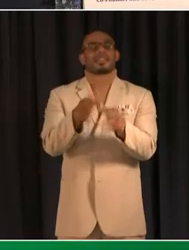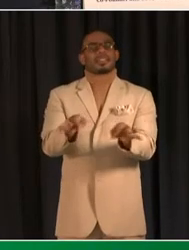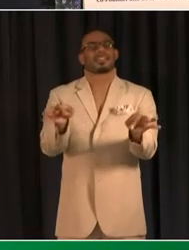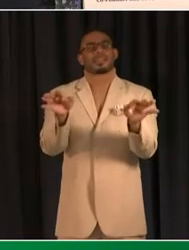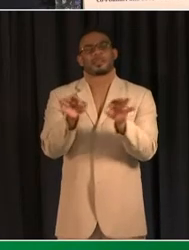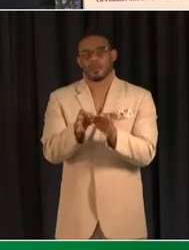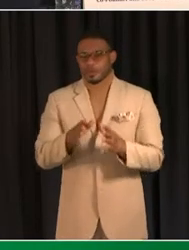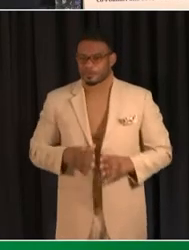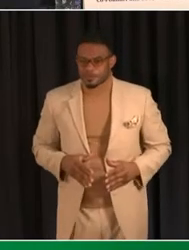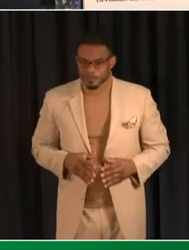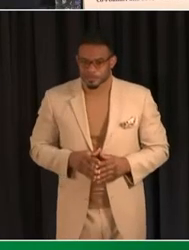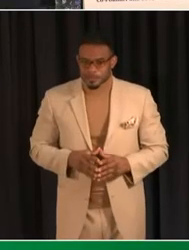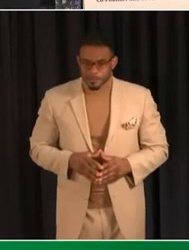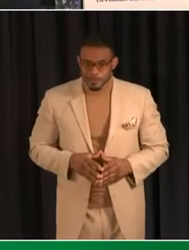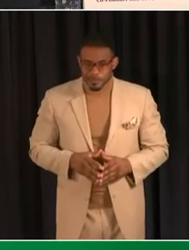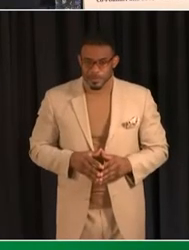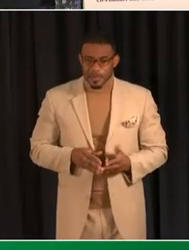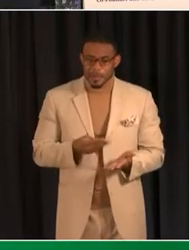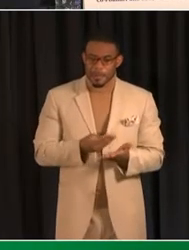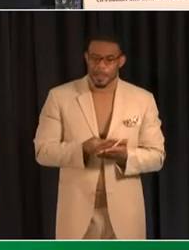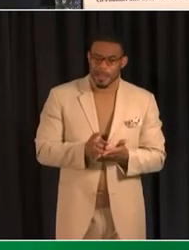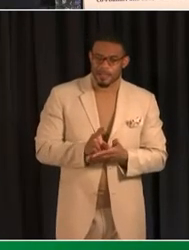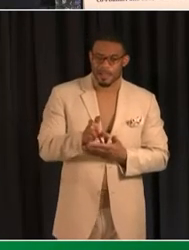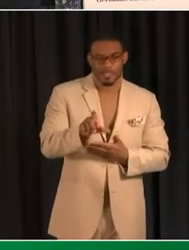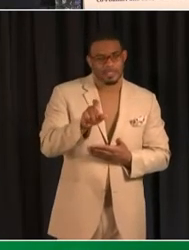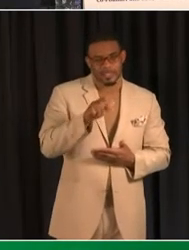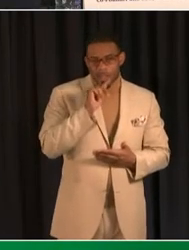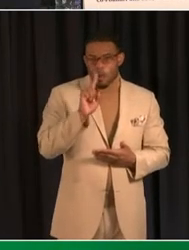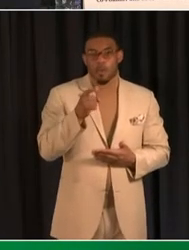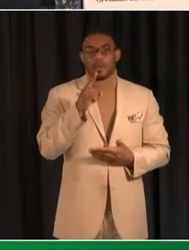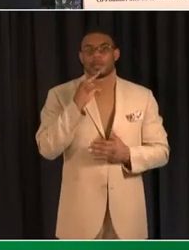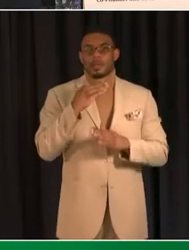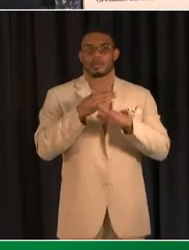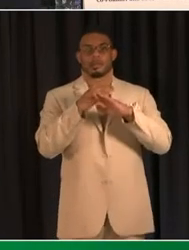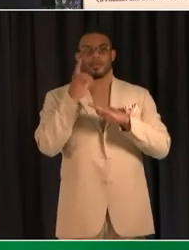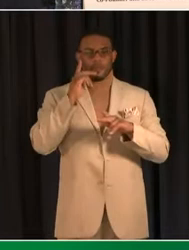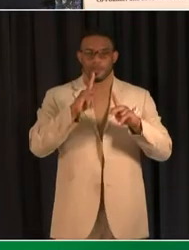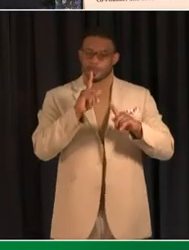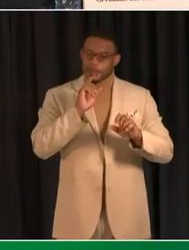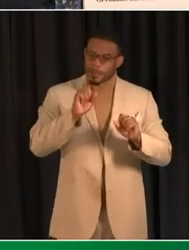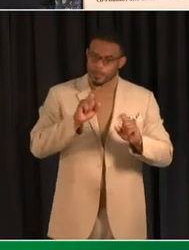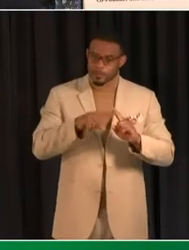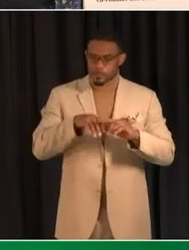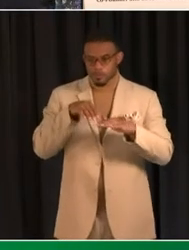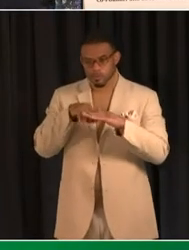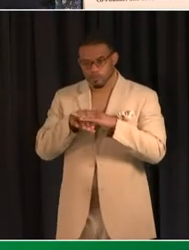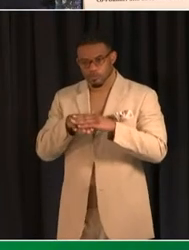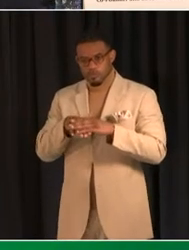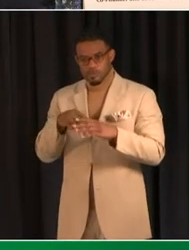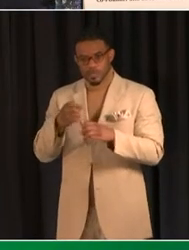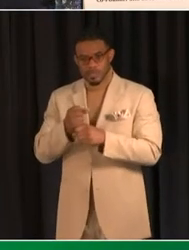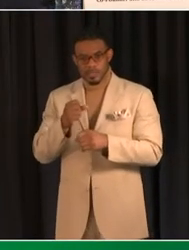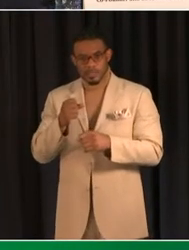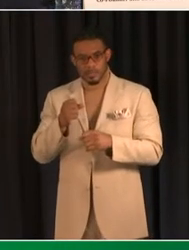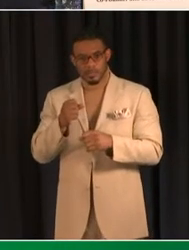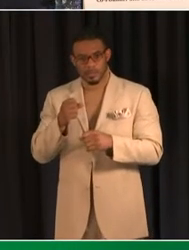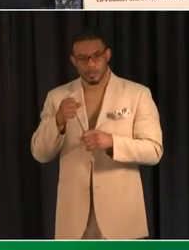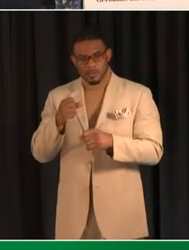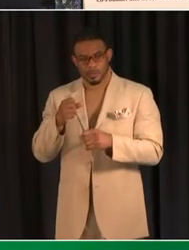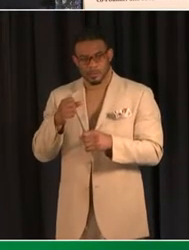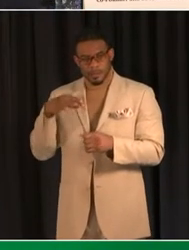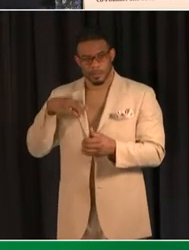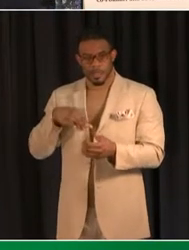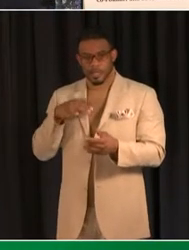build is essential. And monetary investment shouldn't necessarily be the barrier for people to be able to get that done. So